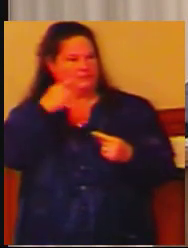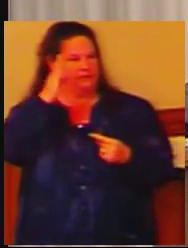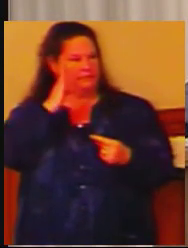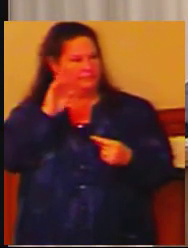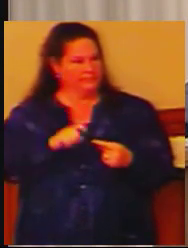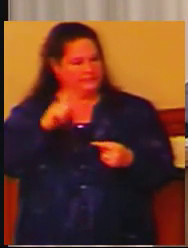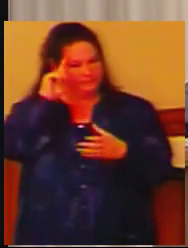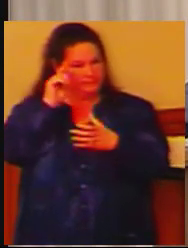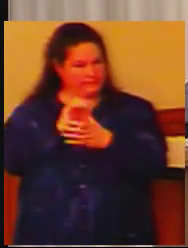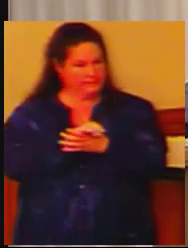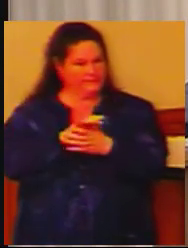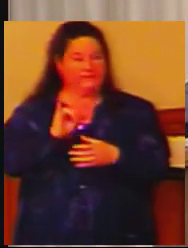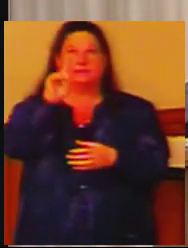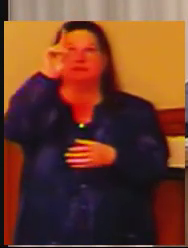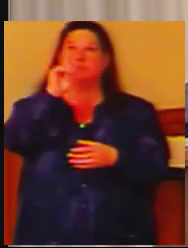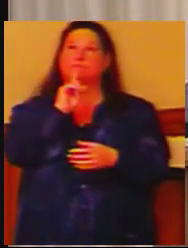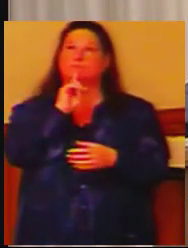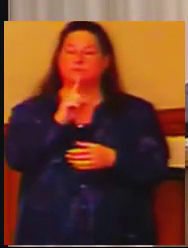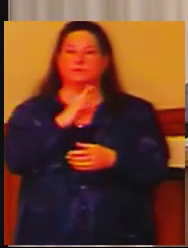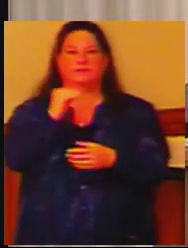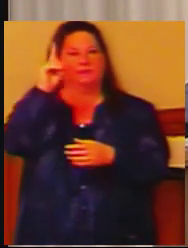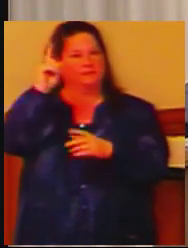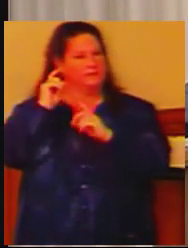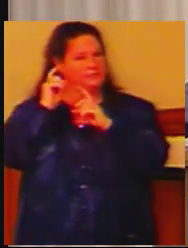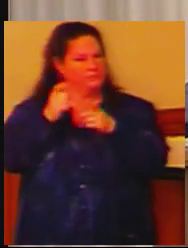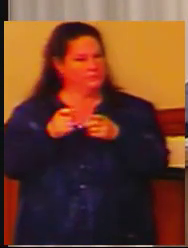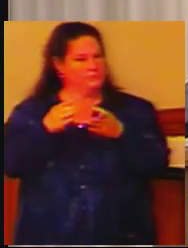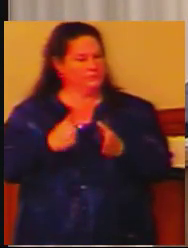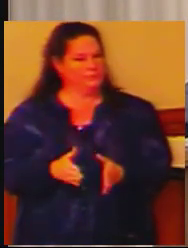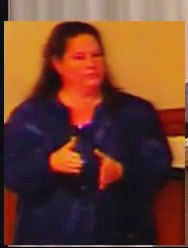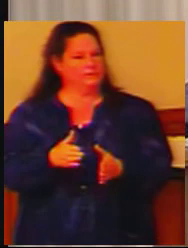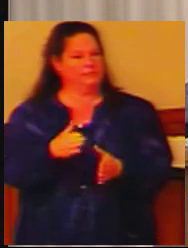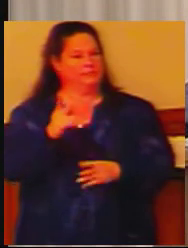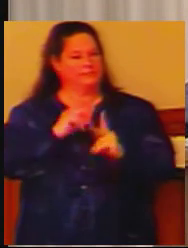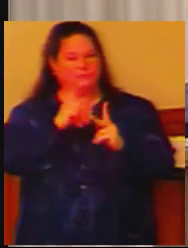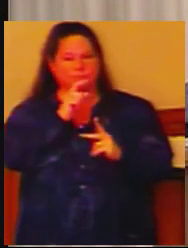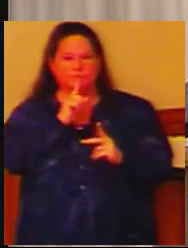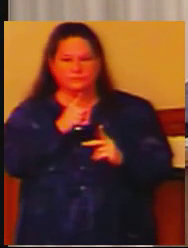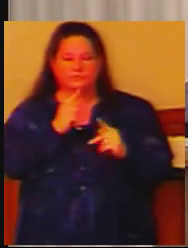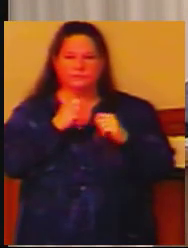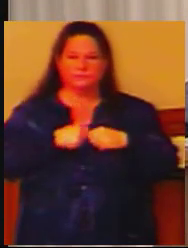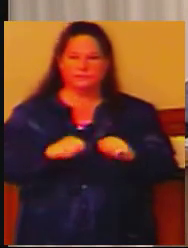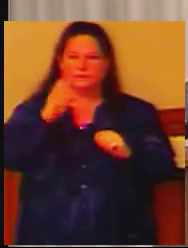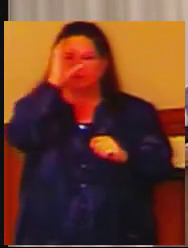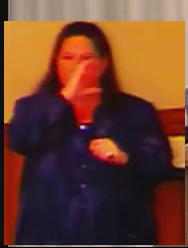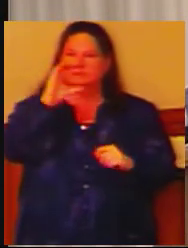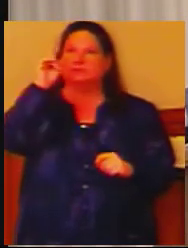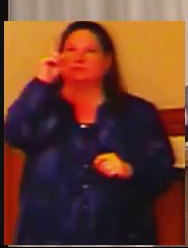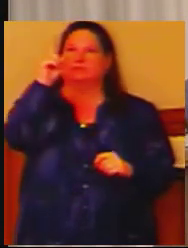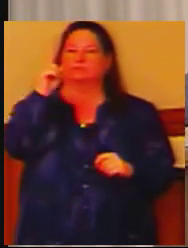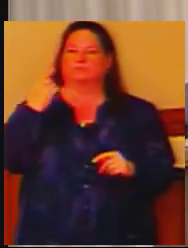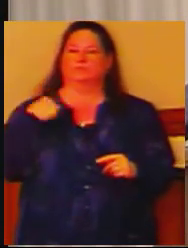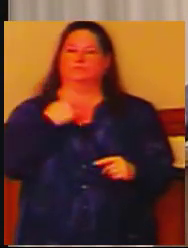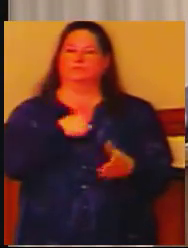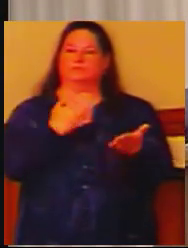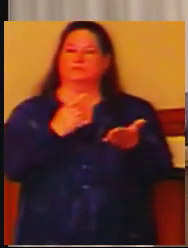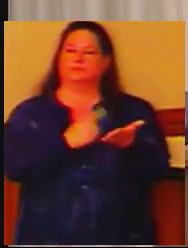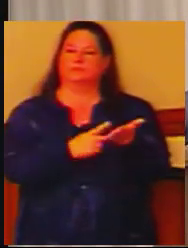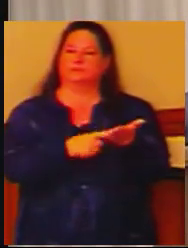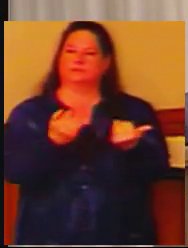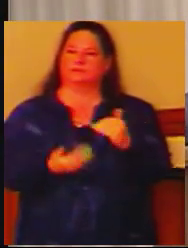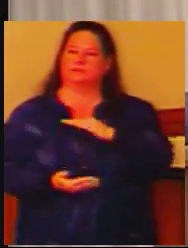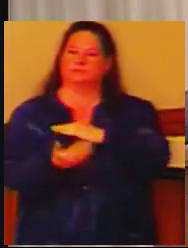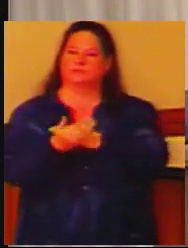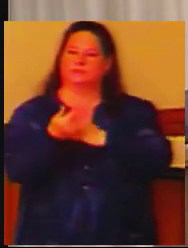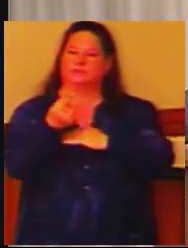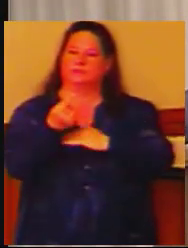He is, and that He is a rewarder of them that diligently seek Him. So we talked a little bit this morning about our